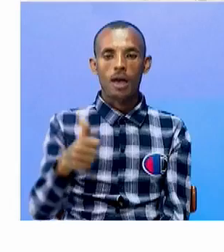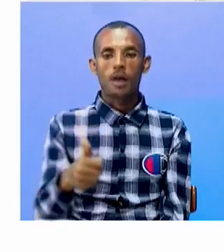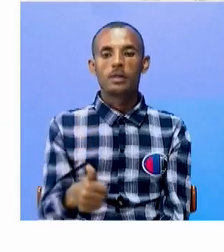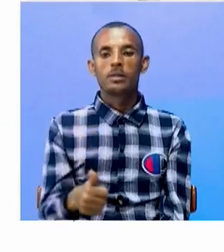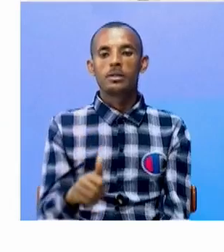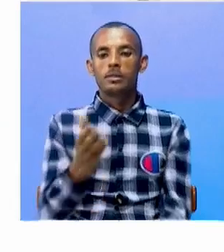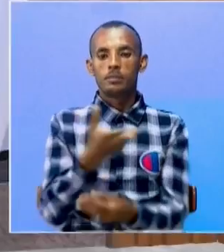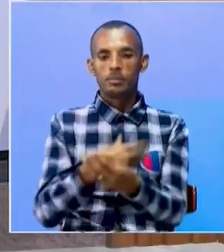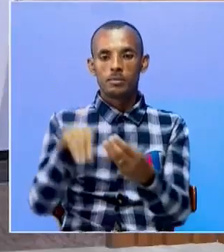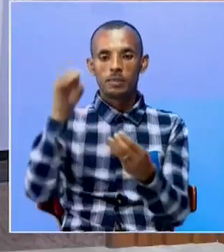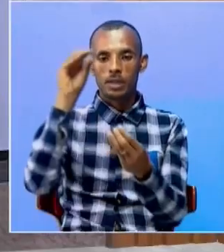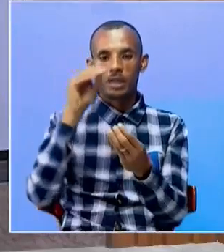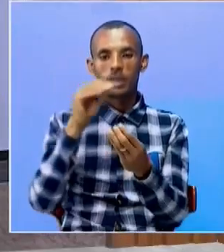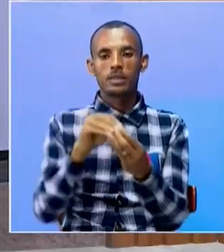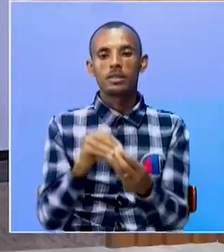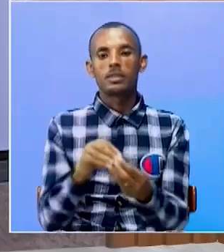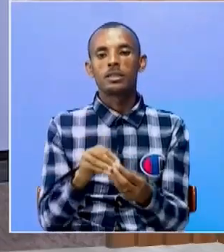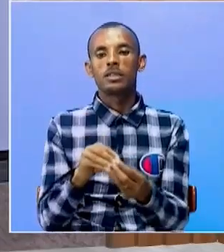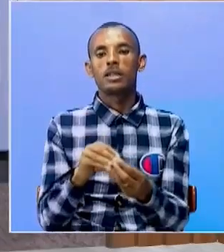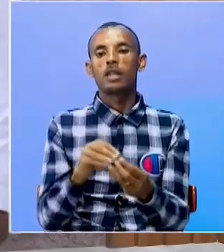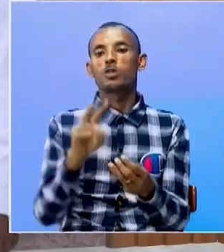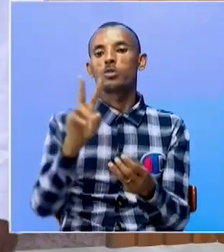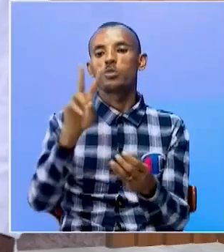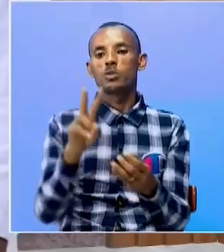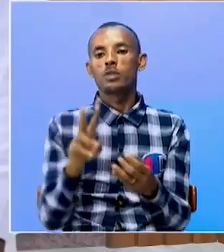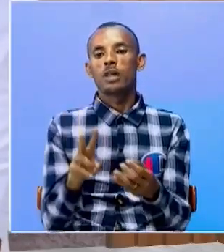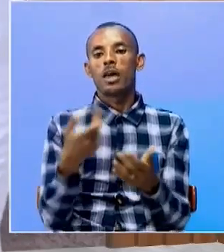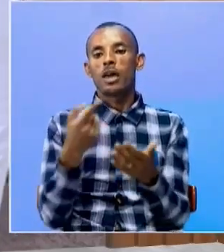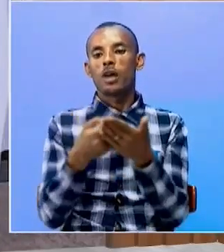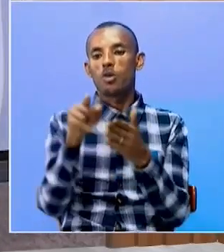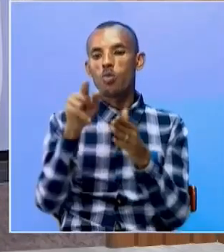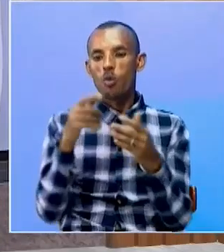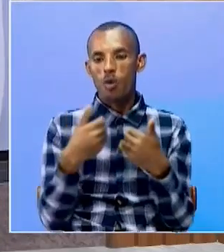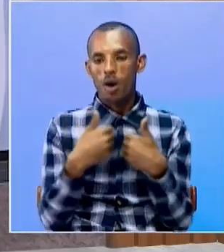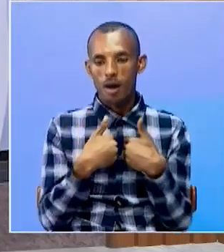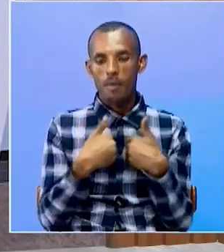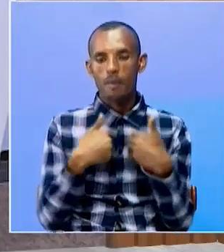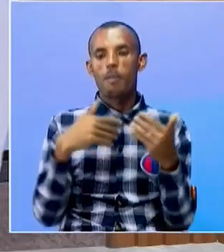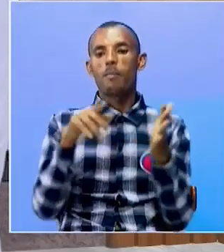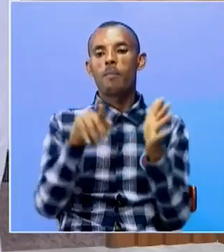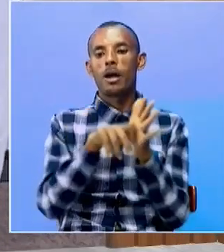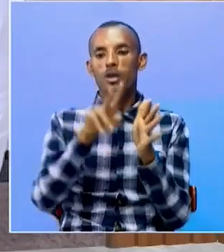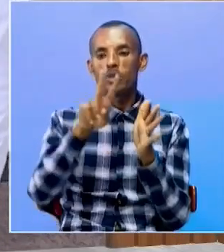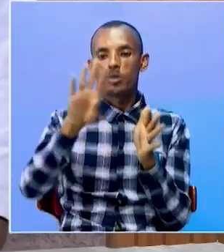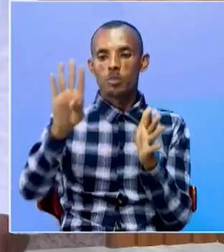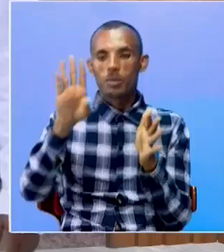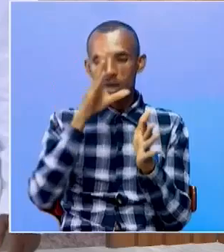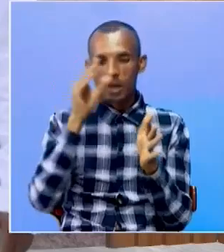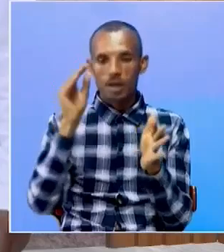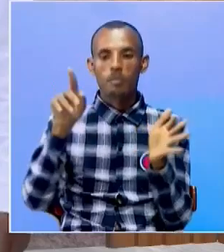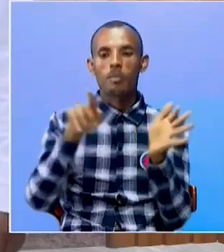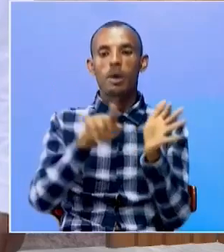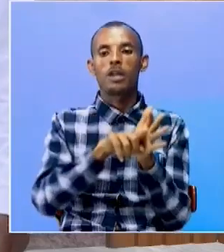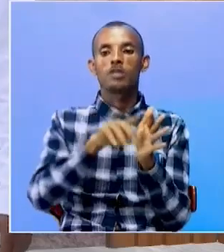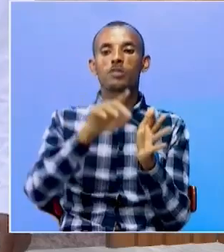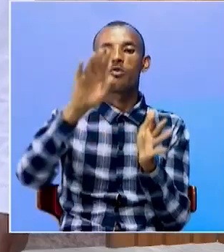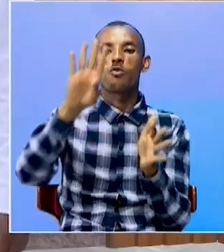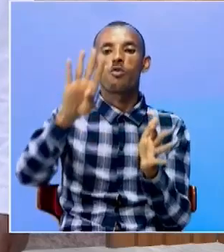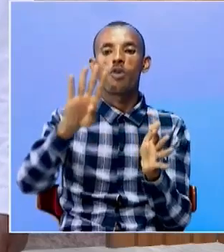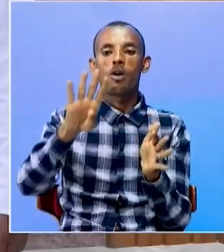4a. Now, let's add these two. Here you have minus 2b and minus